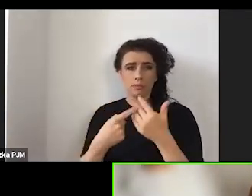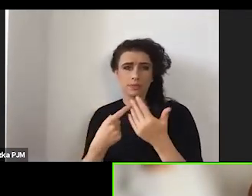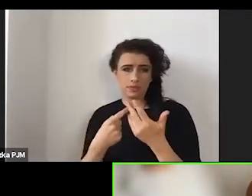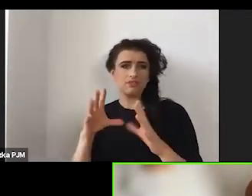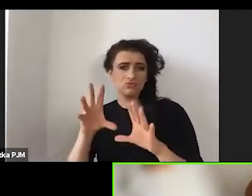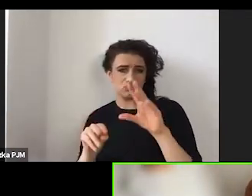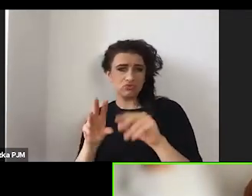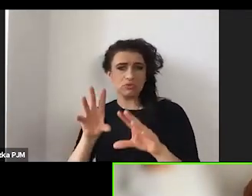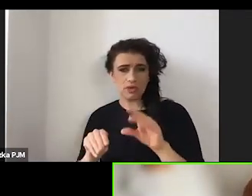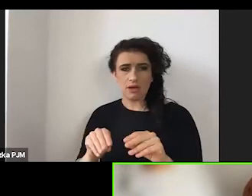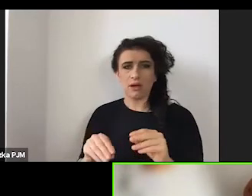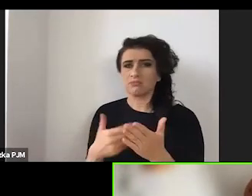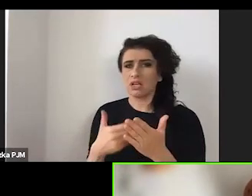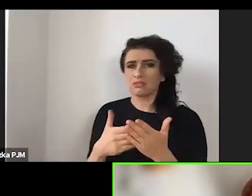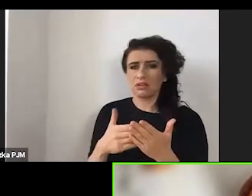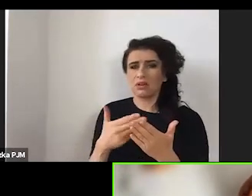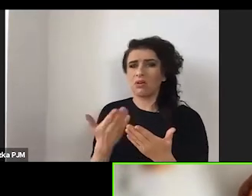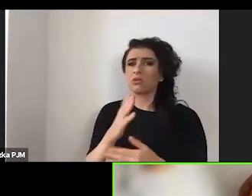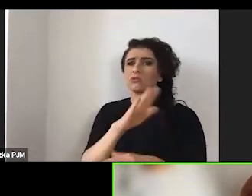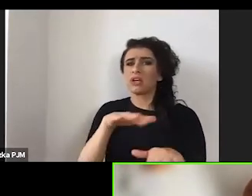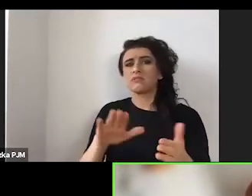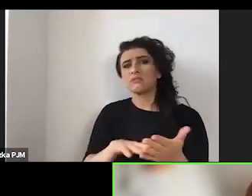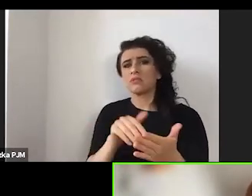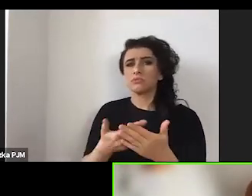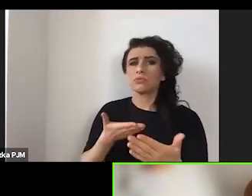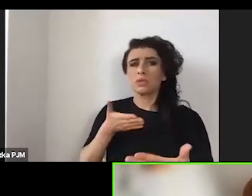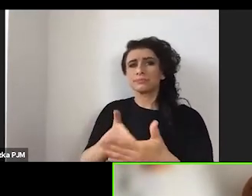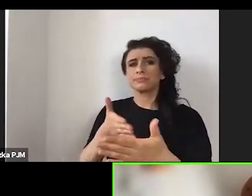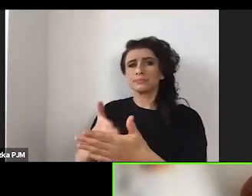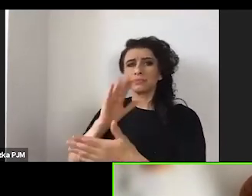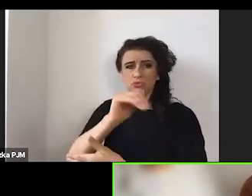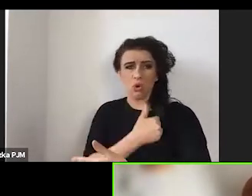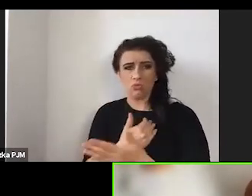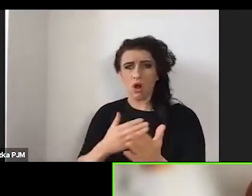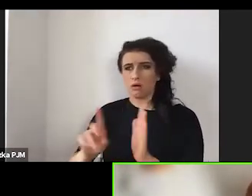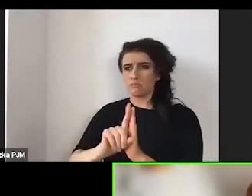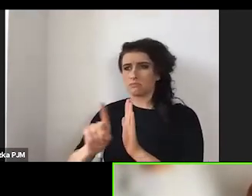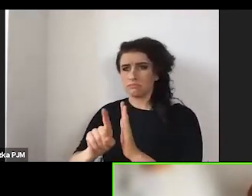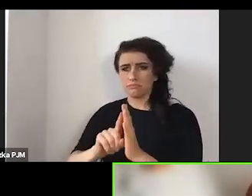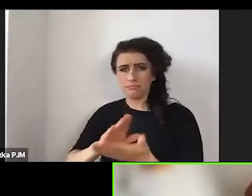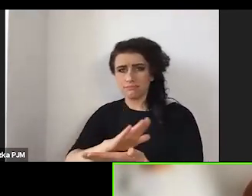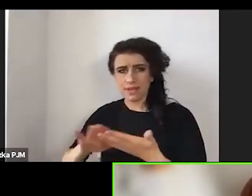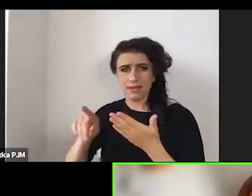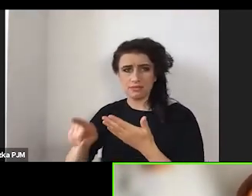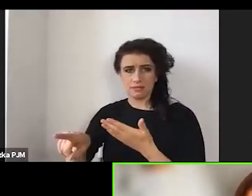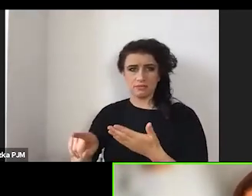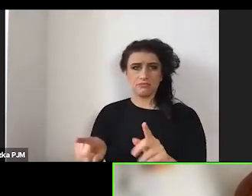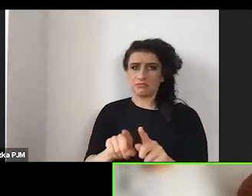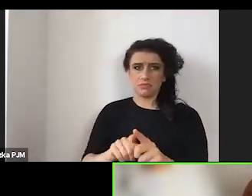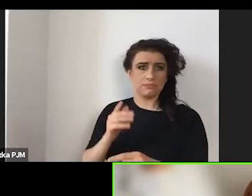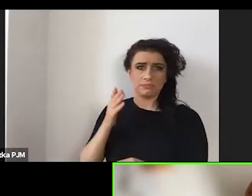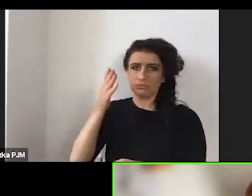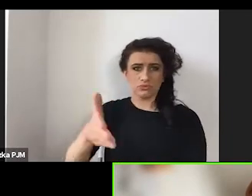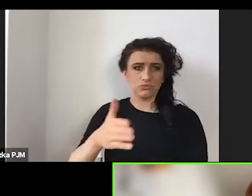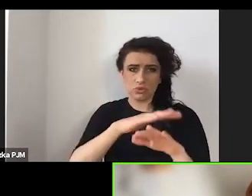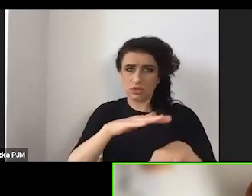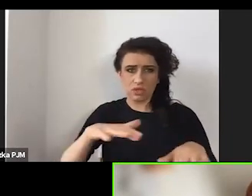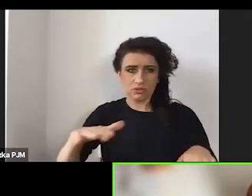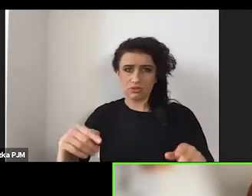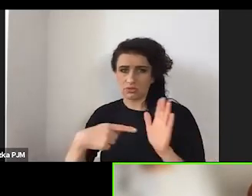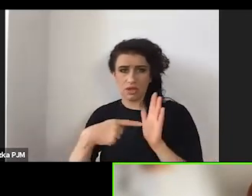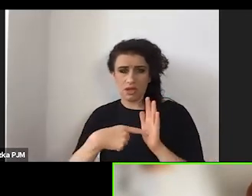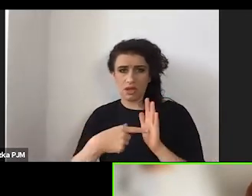in the future when they have to perform, when they have to bring money, when they have to be creative, when they have to start ventures